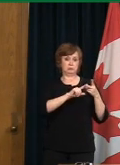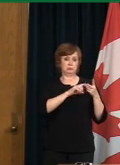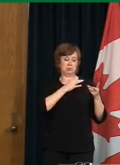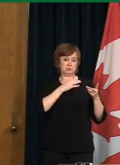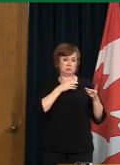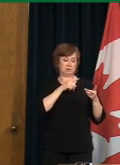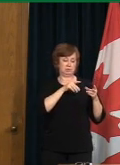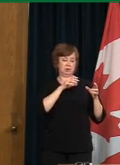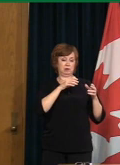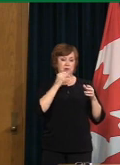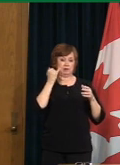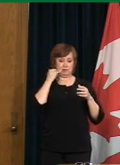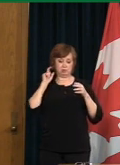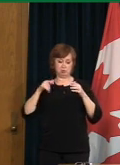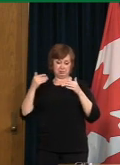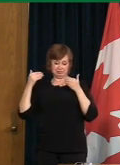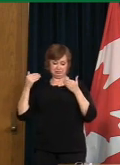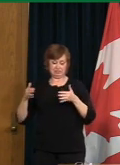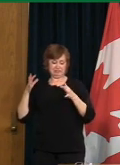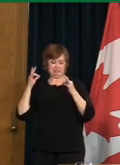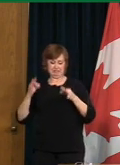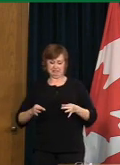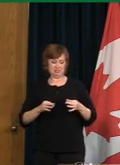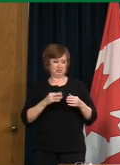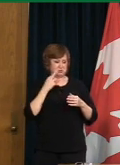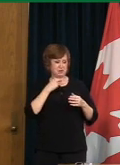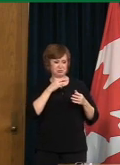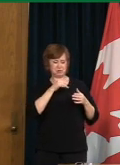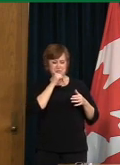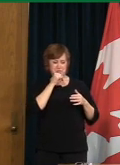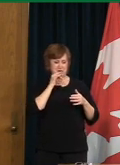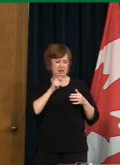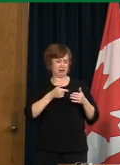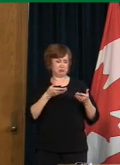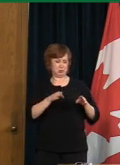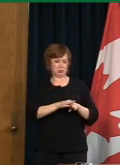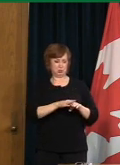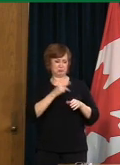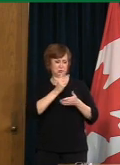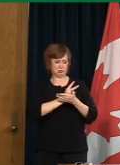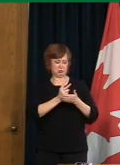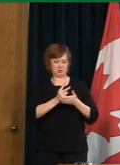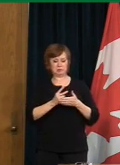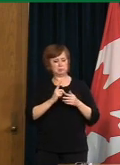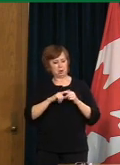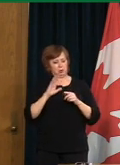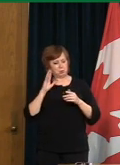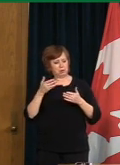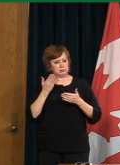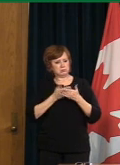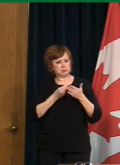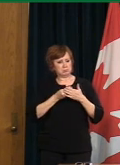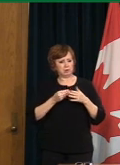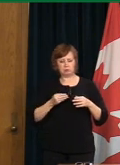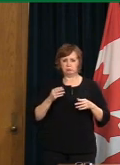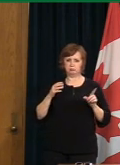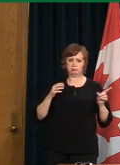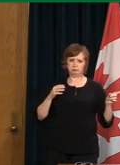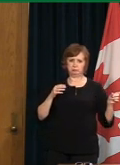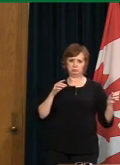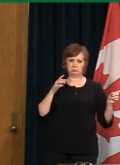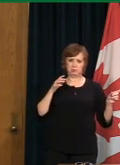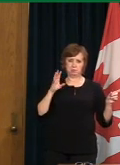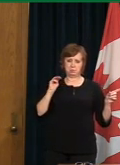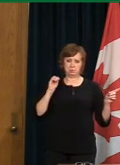decision? So I would say that we're not prepared to look at a shutdown of our economy and our communities at this